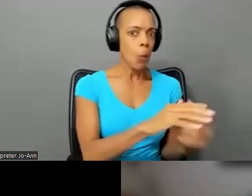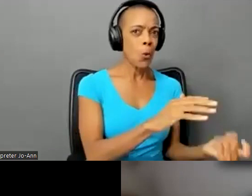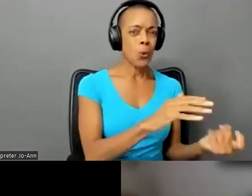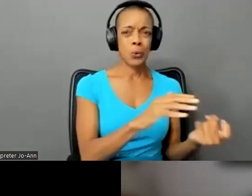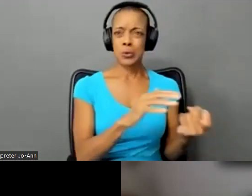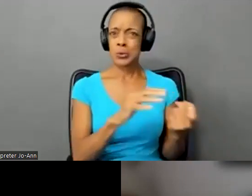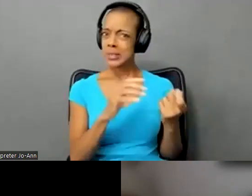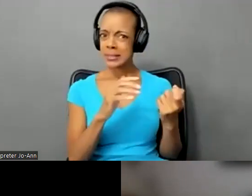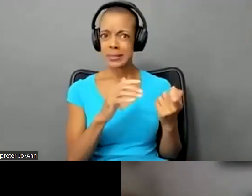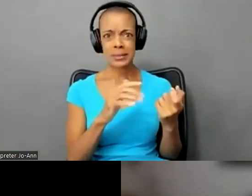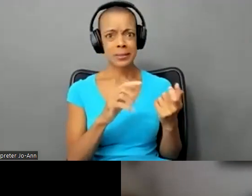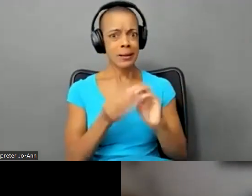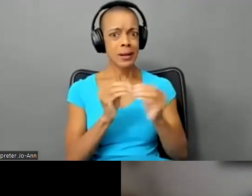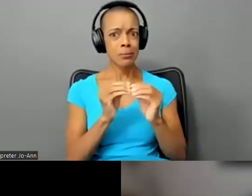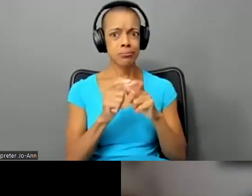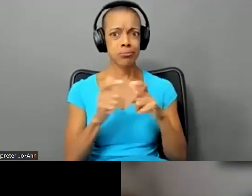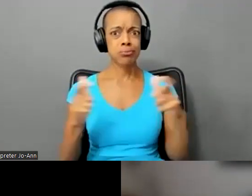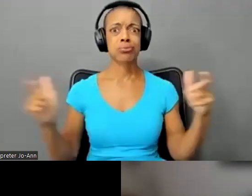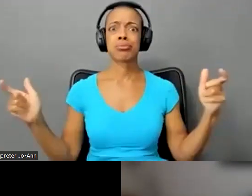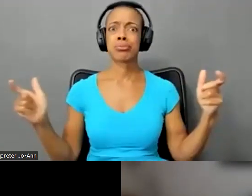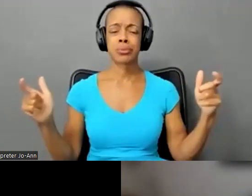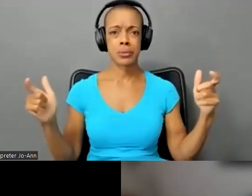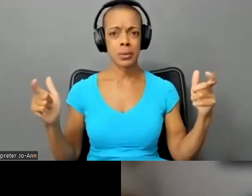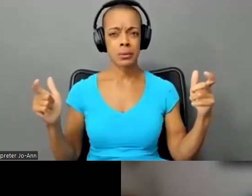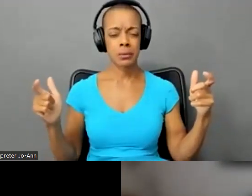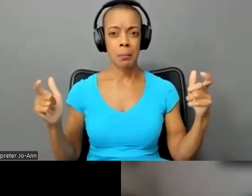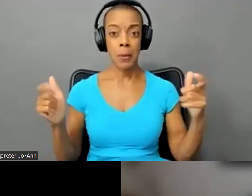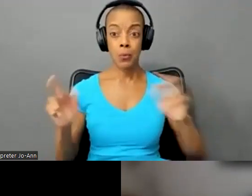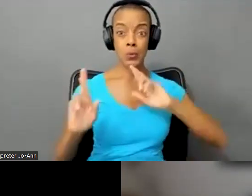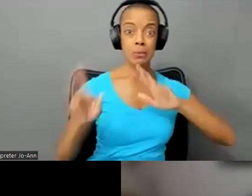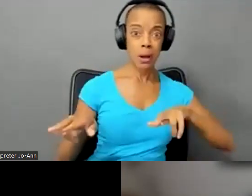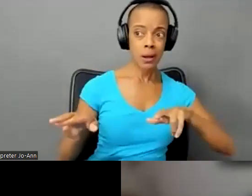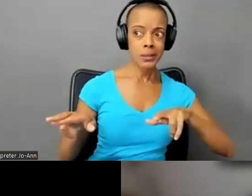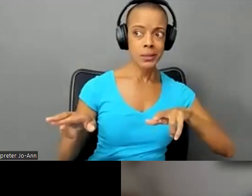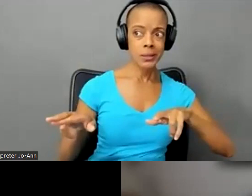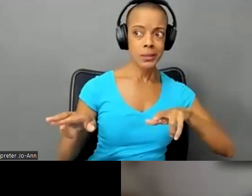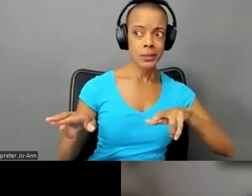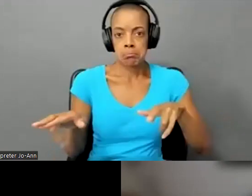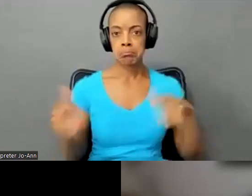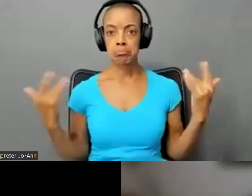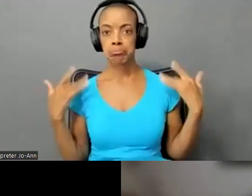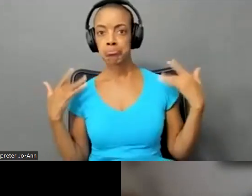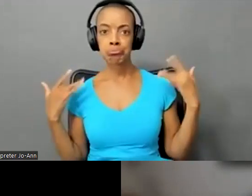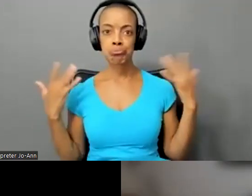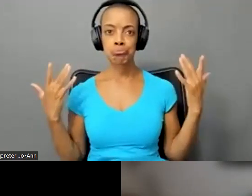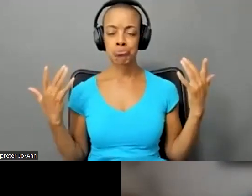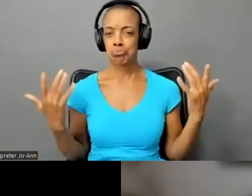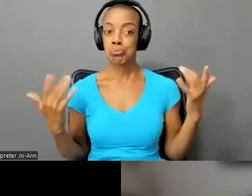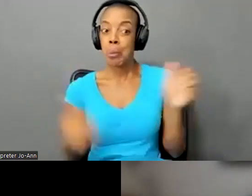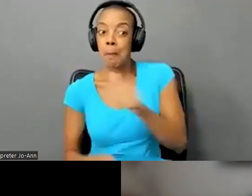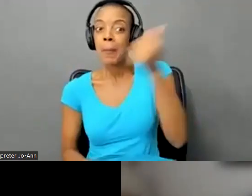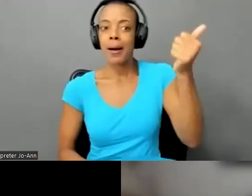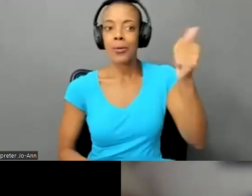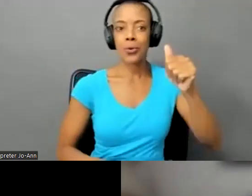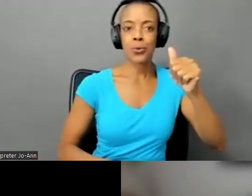number, and the response not being as good as other groups of people see when